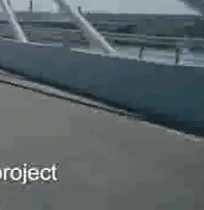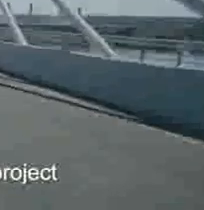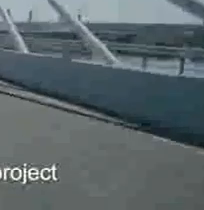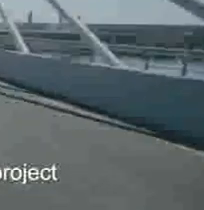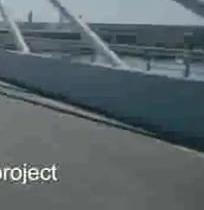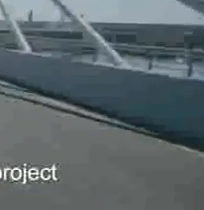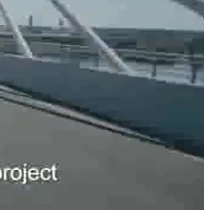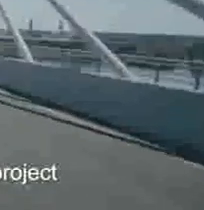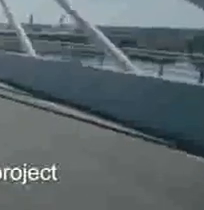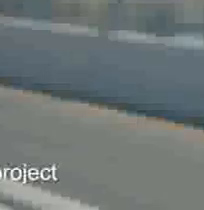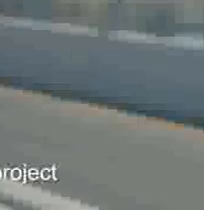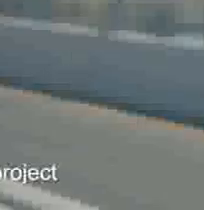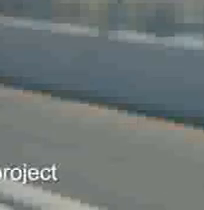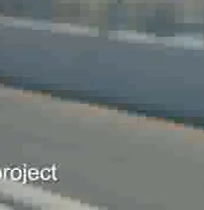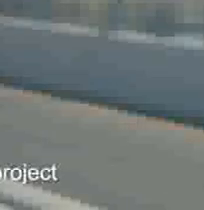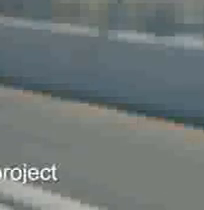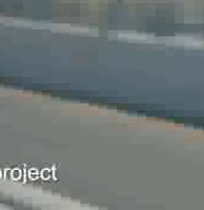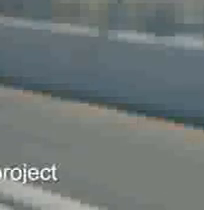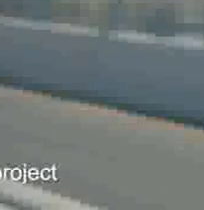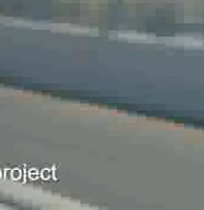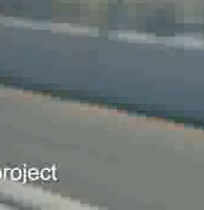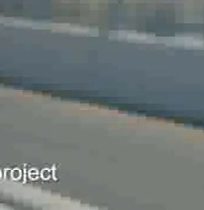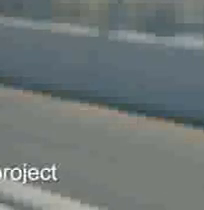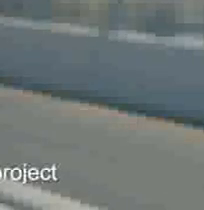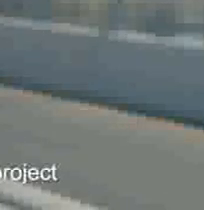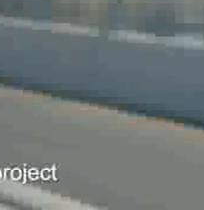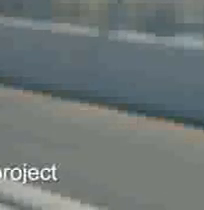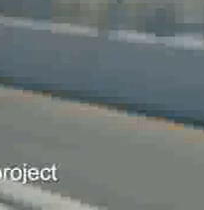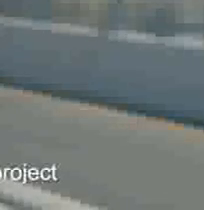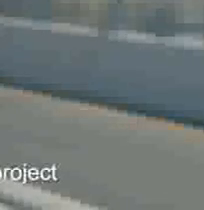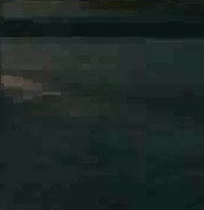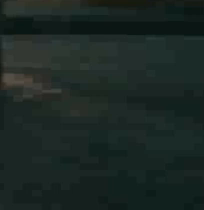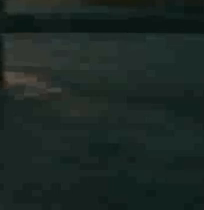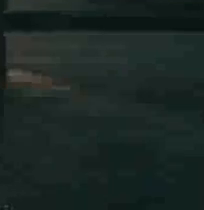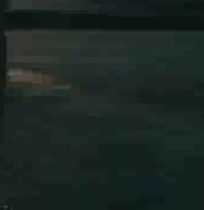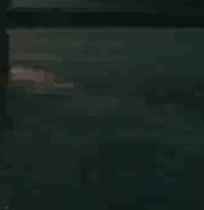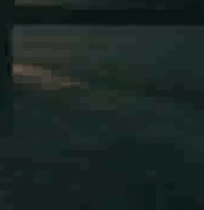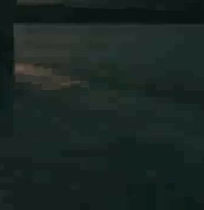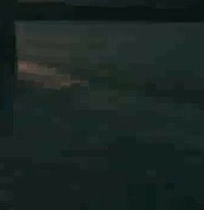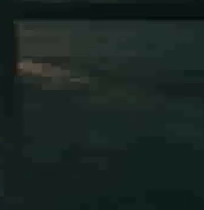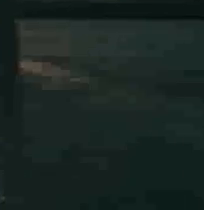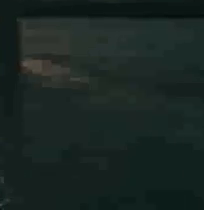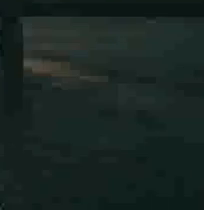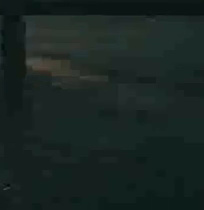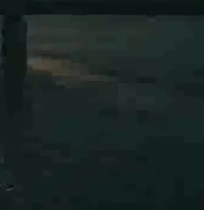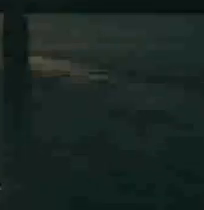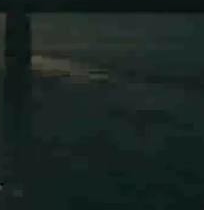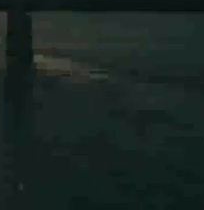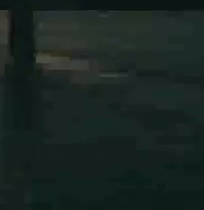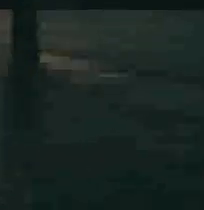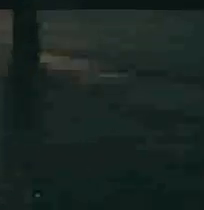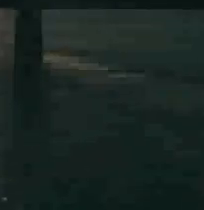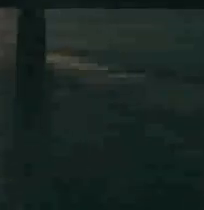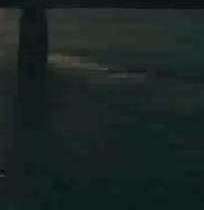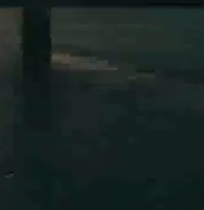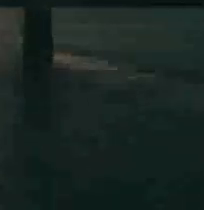also obviously not only the bridge of the border facilities that goes with the project. The magnificent Kazungut is